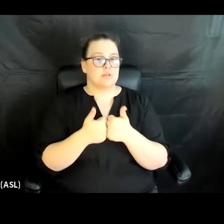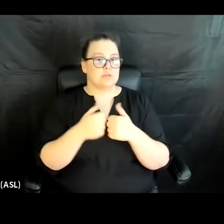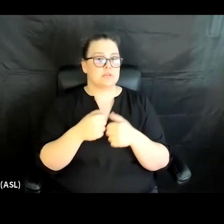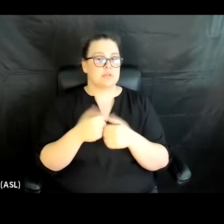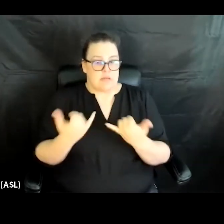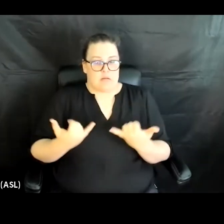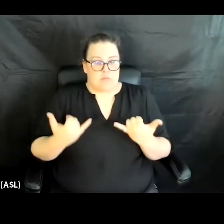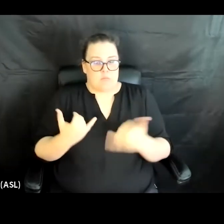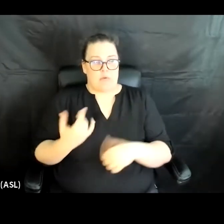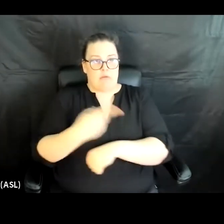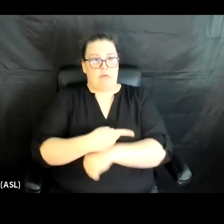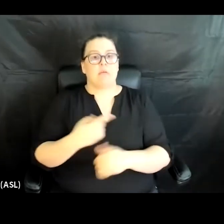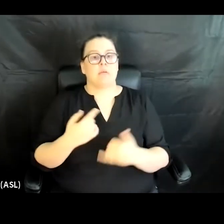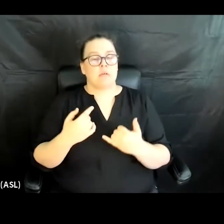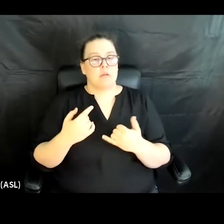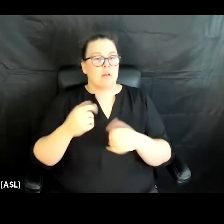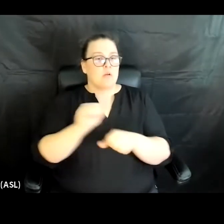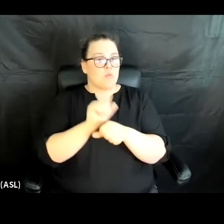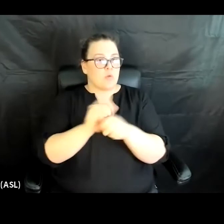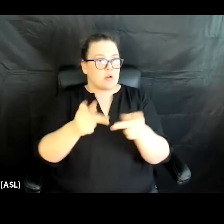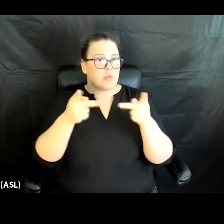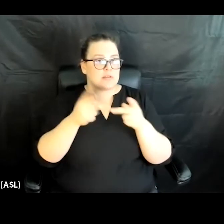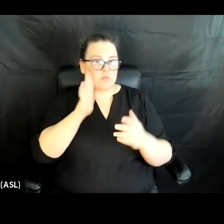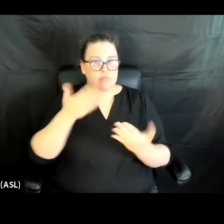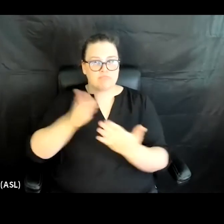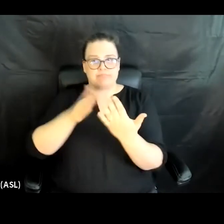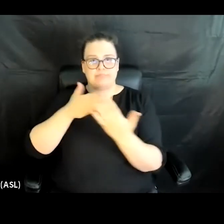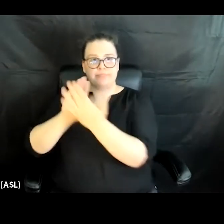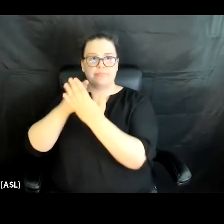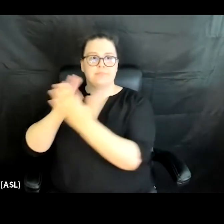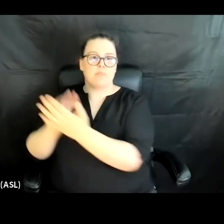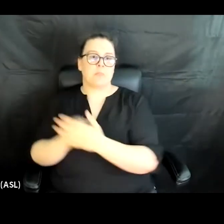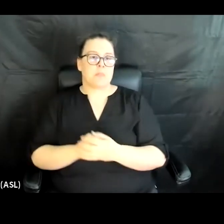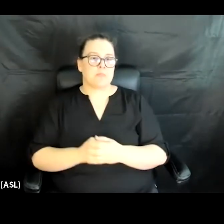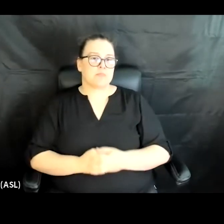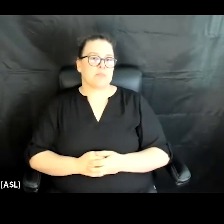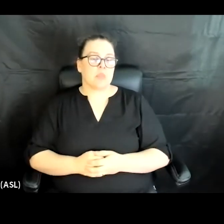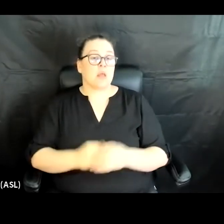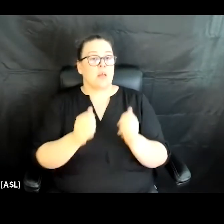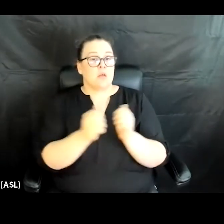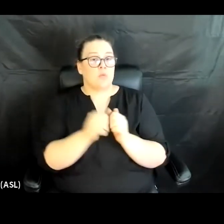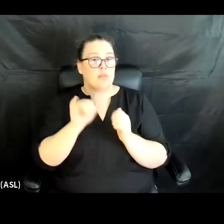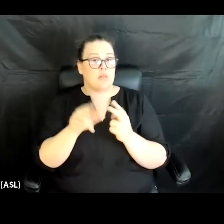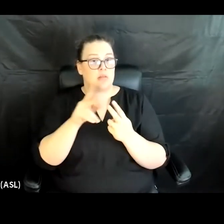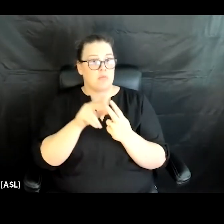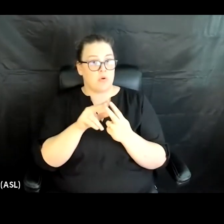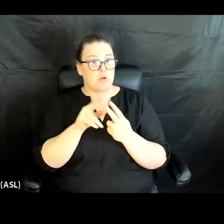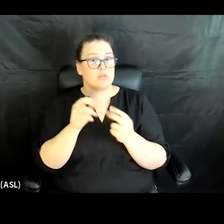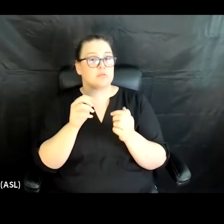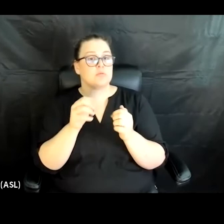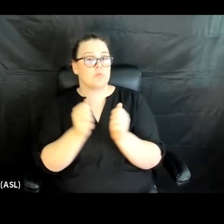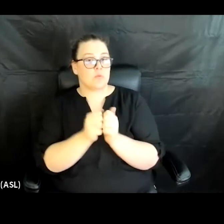day workforce are continuing to face? And with the consortium of partners that's partnered with